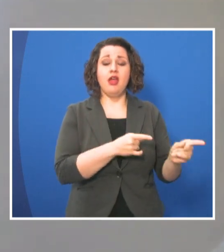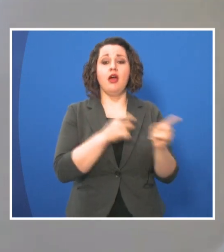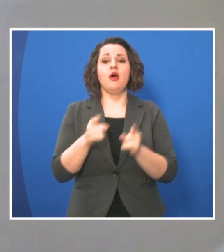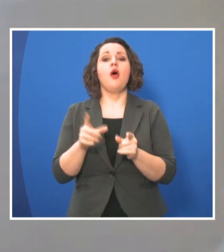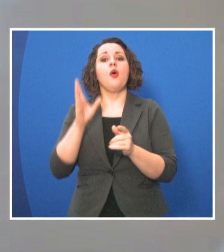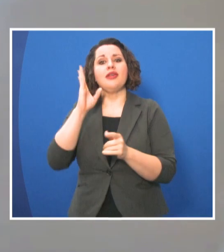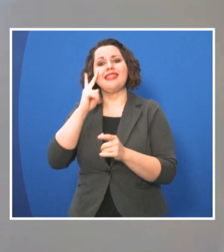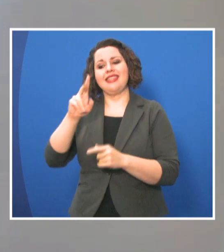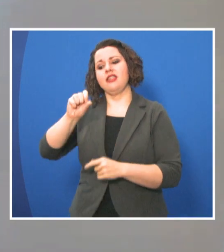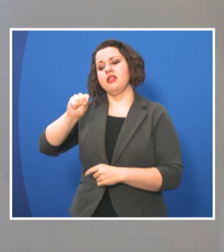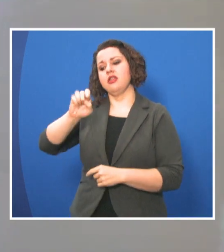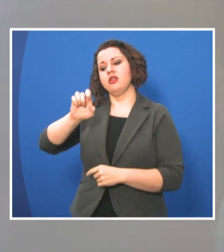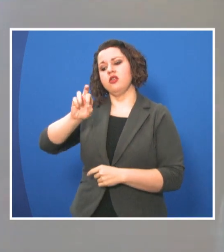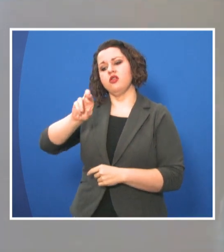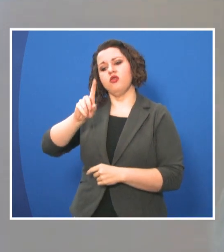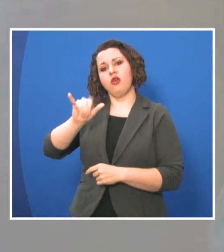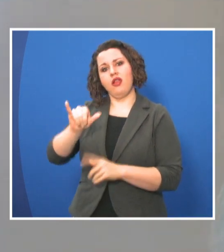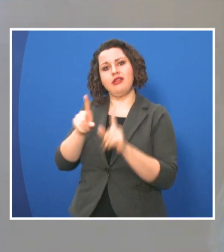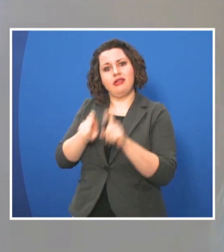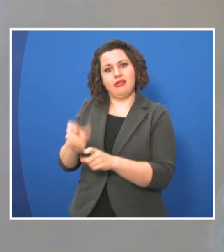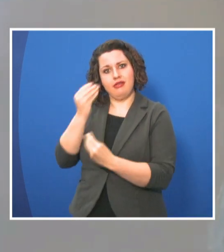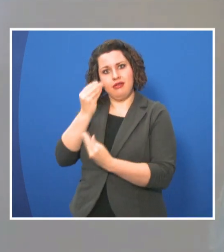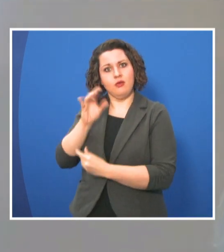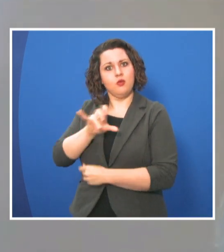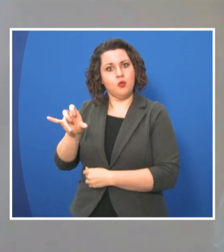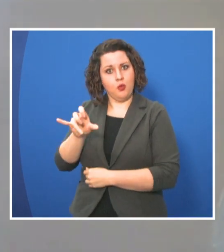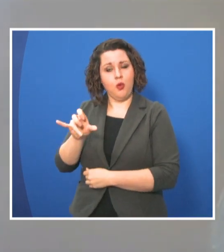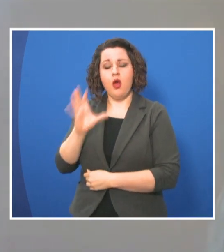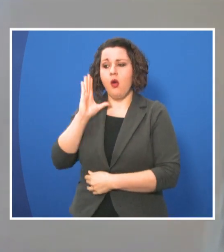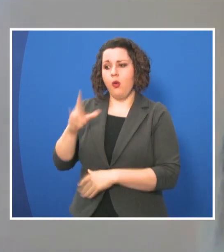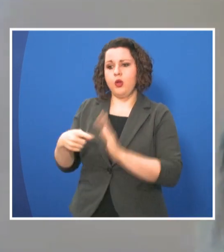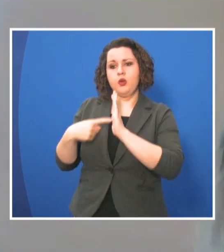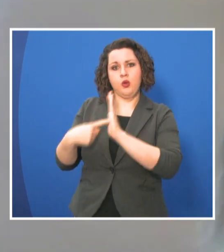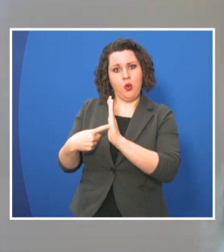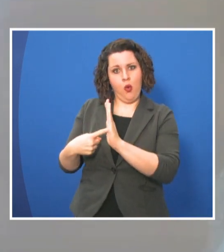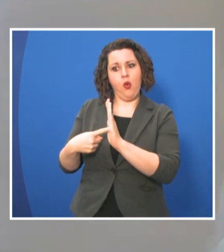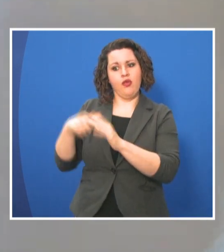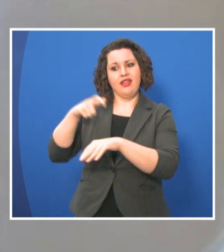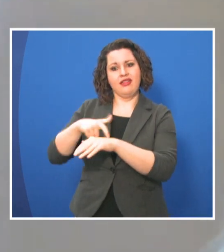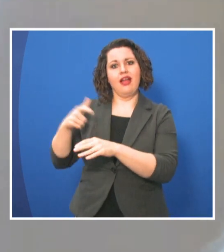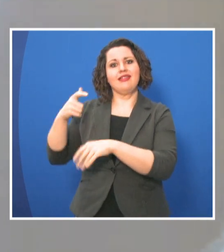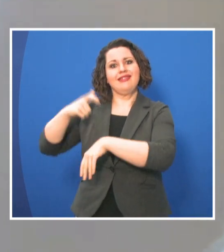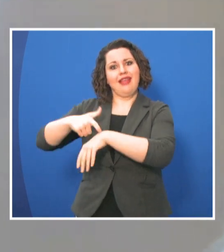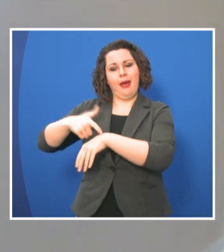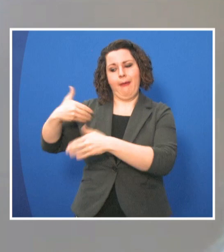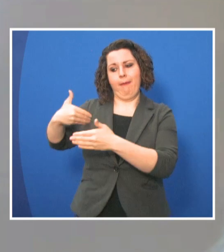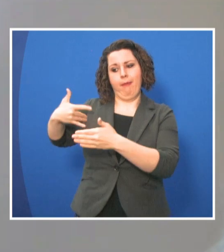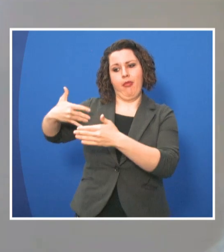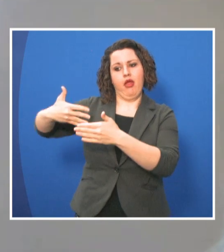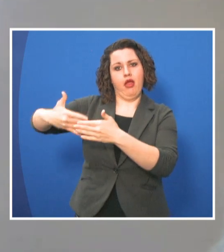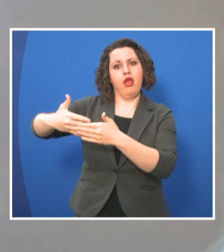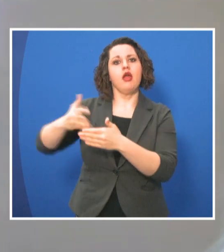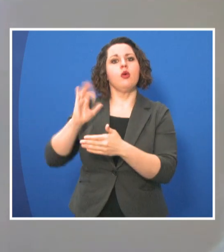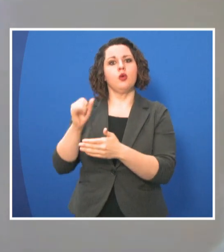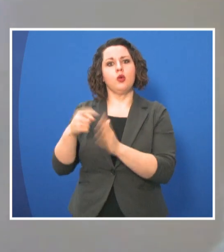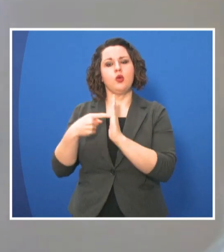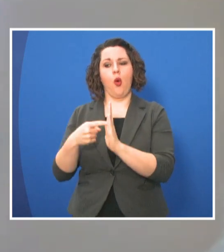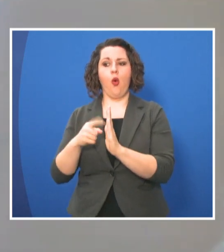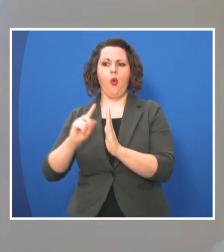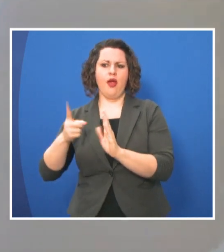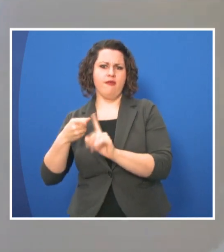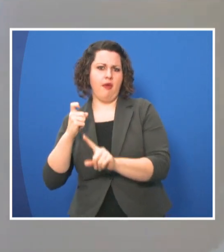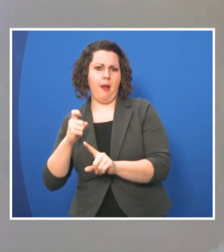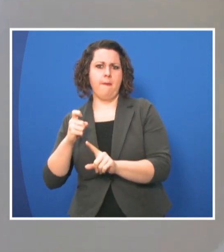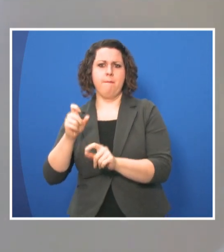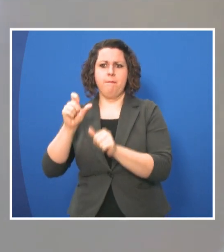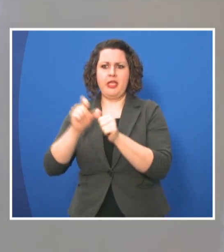these serology tests. And that information will show you those tests over time, and it will show you where those tests are coming from in counties